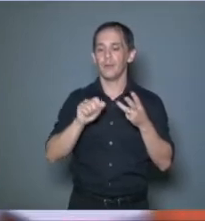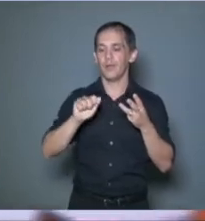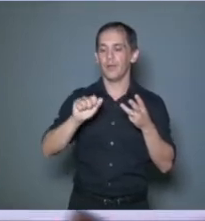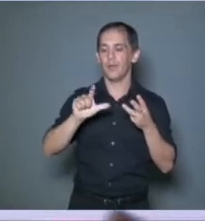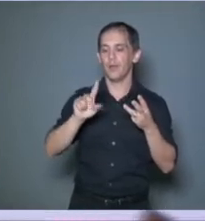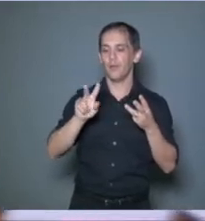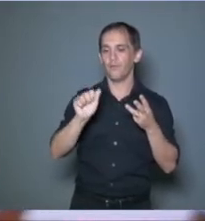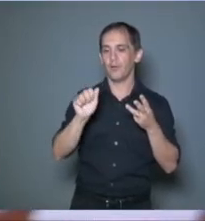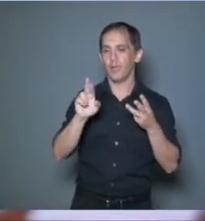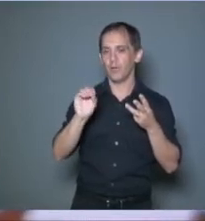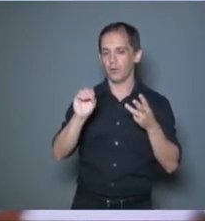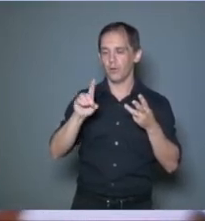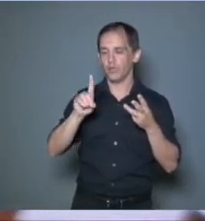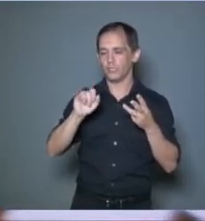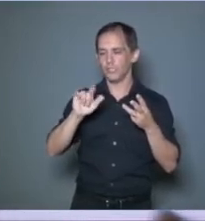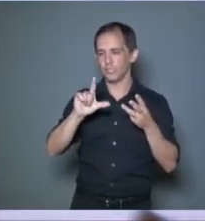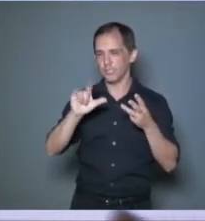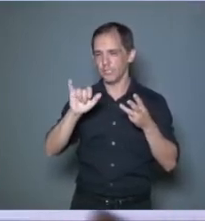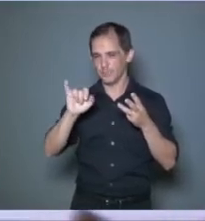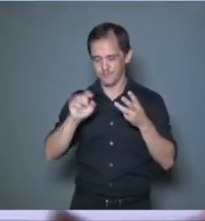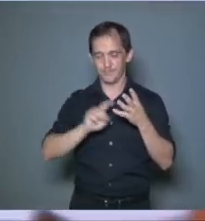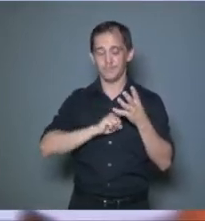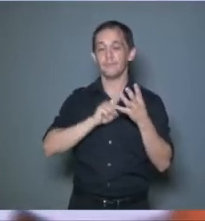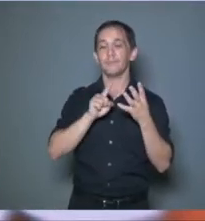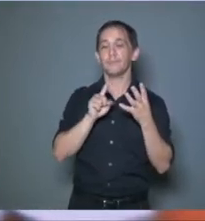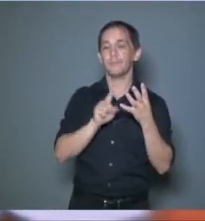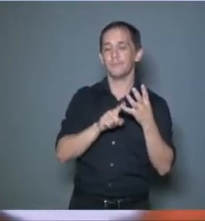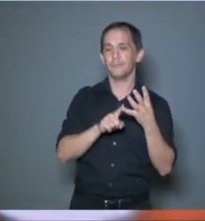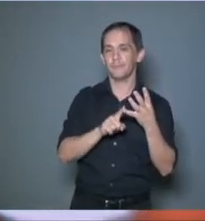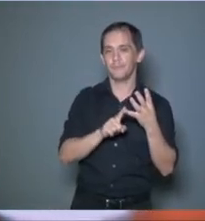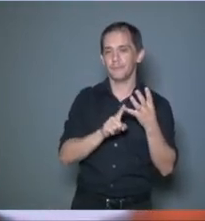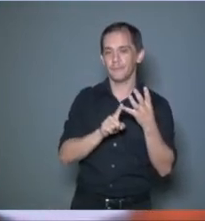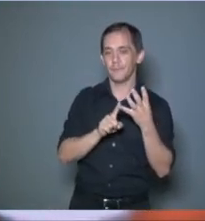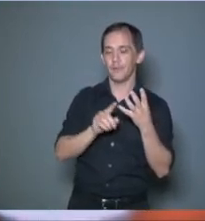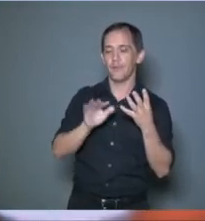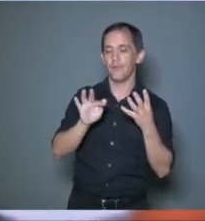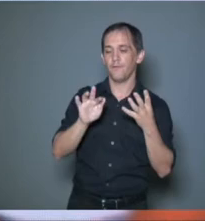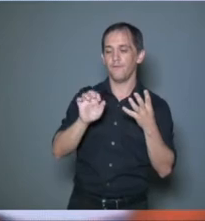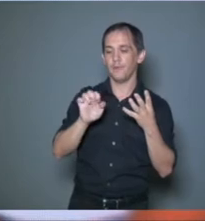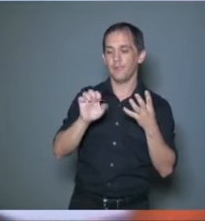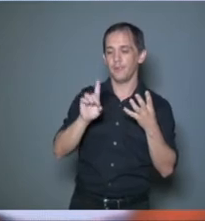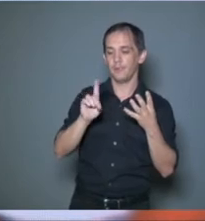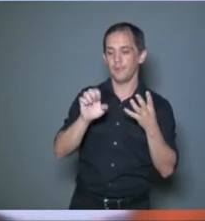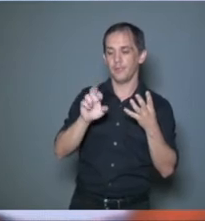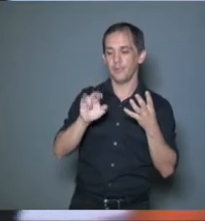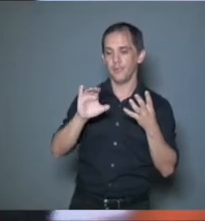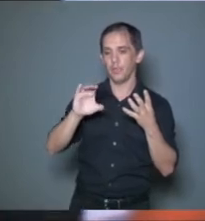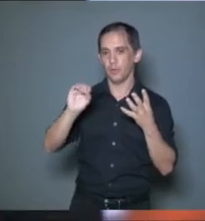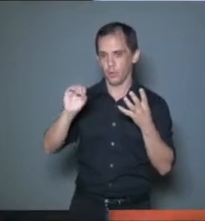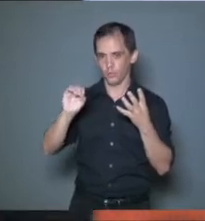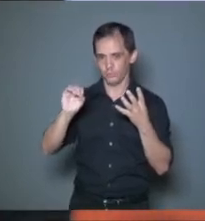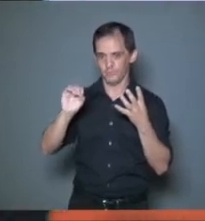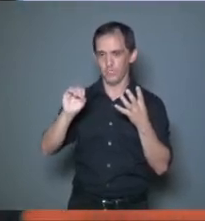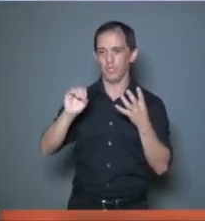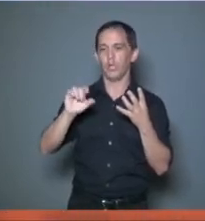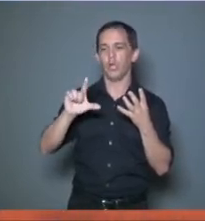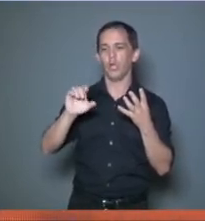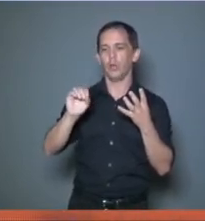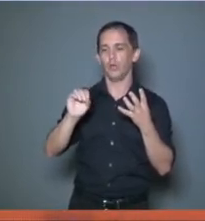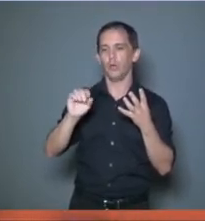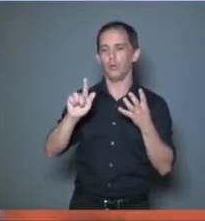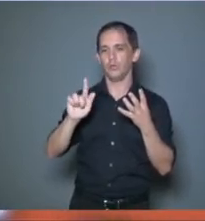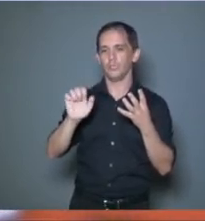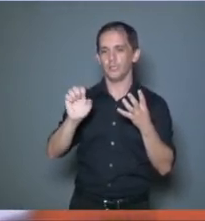Investors Relations Director, Alvaro Dilli, HR Sustainability and IT Director, and Federico Logman,